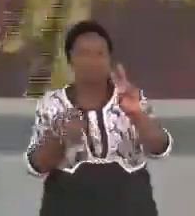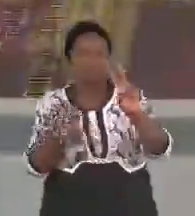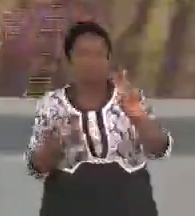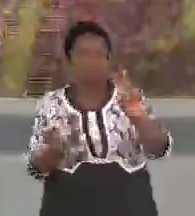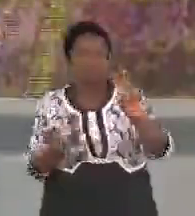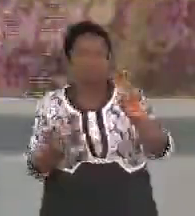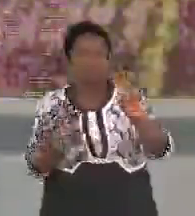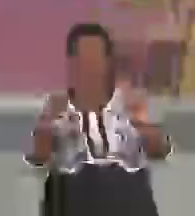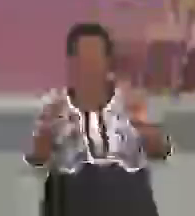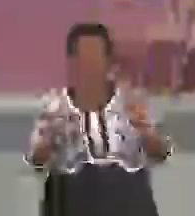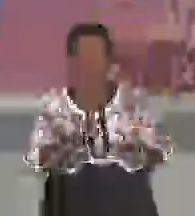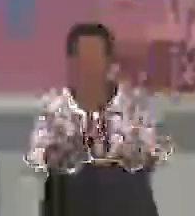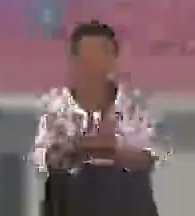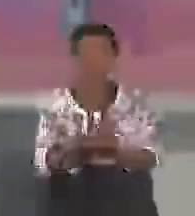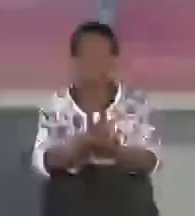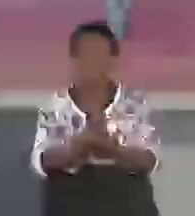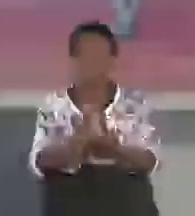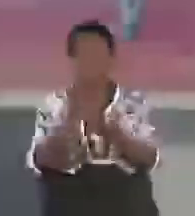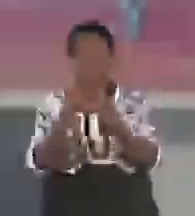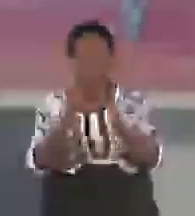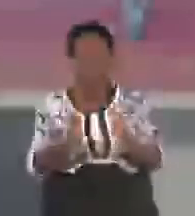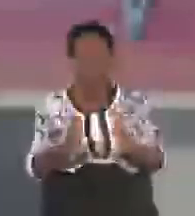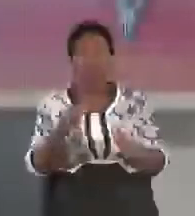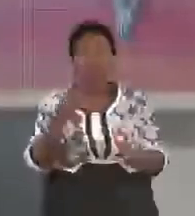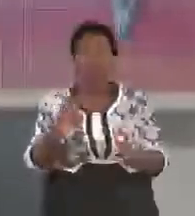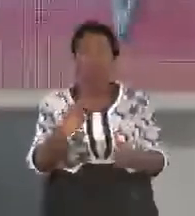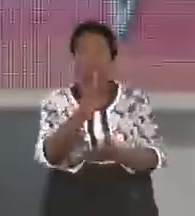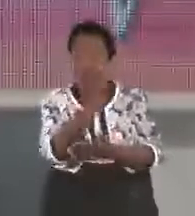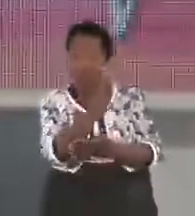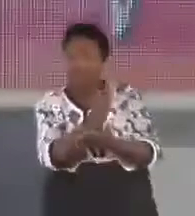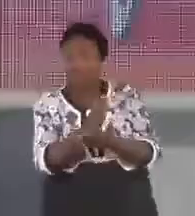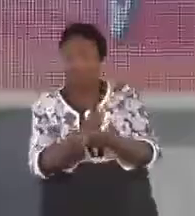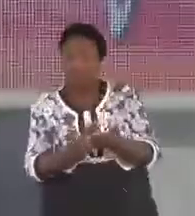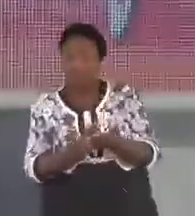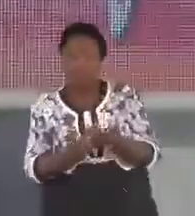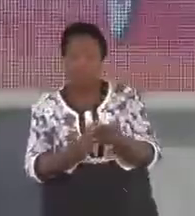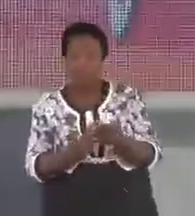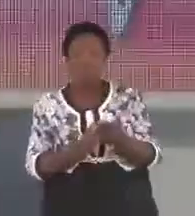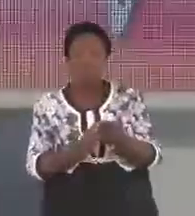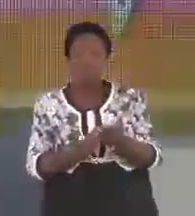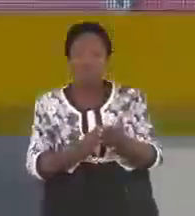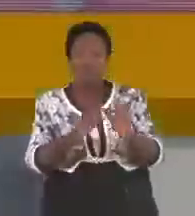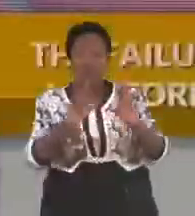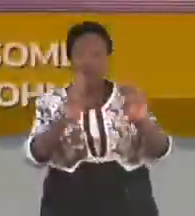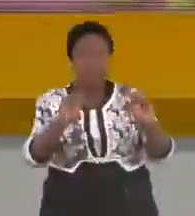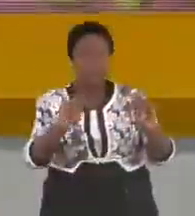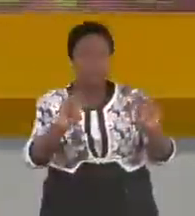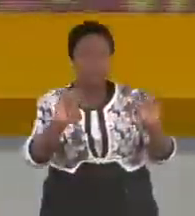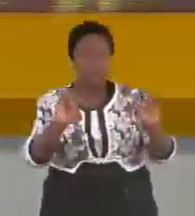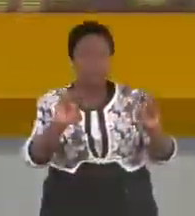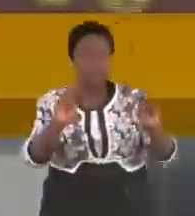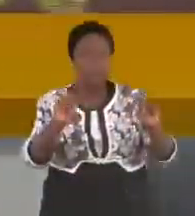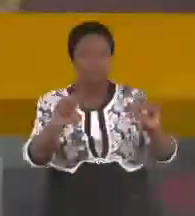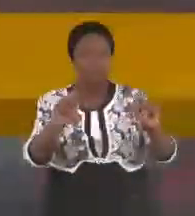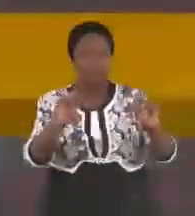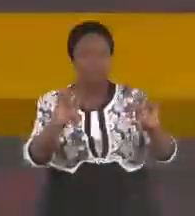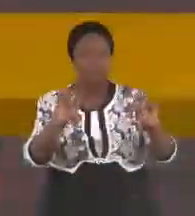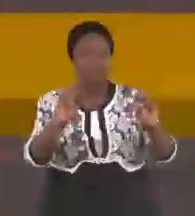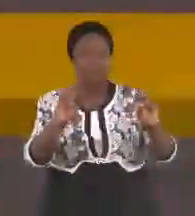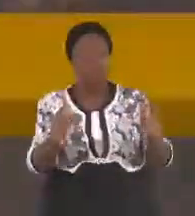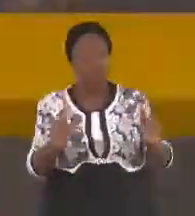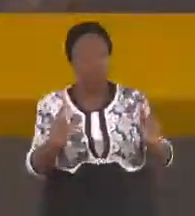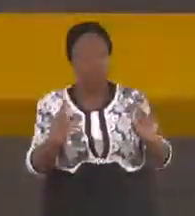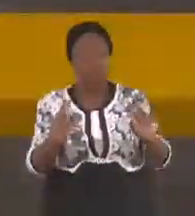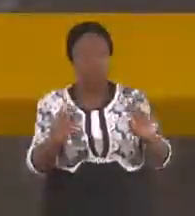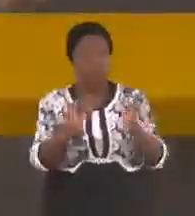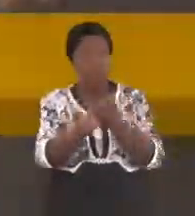of some mentored by John. Now, can you imagine a fervent